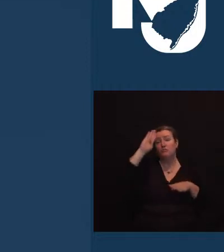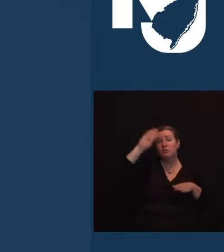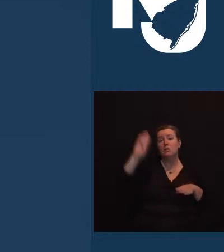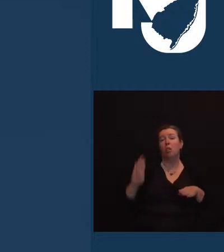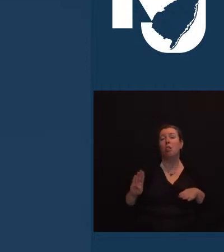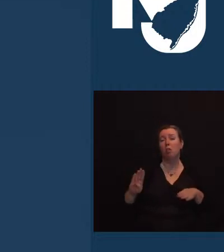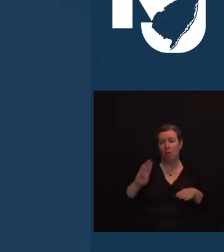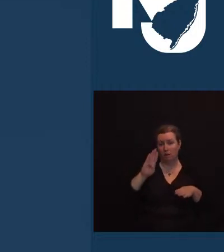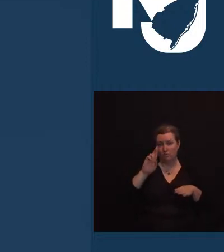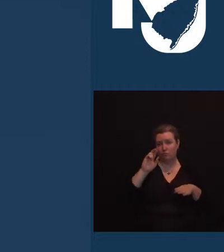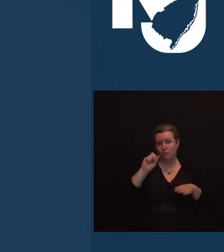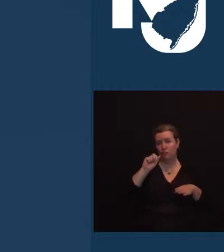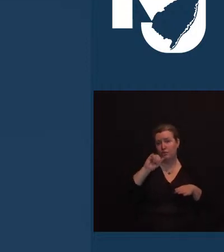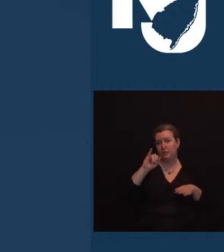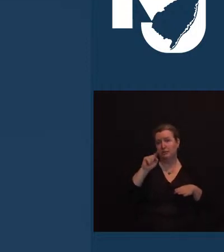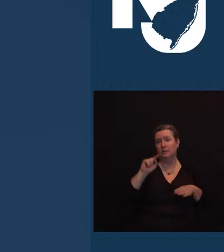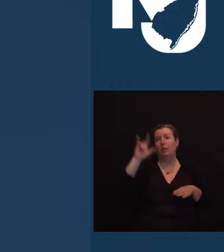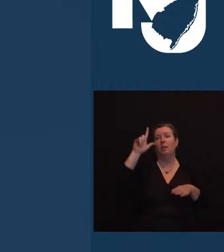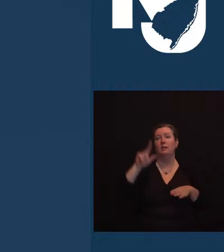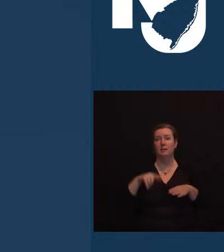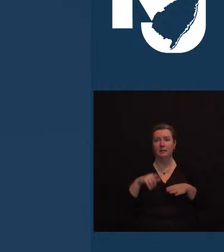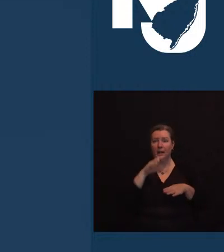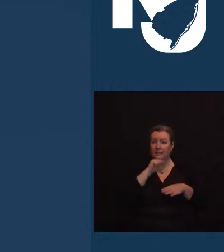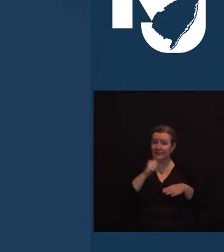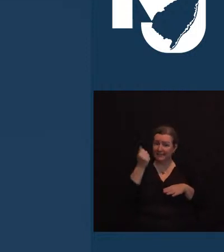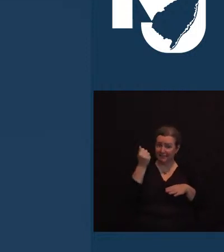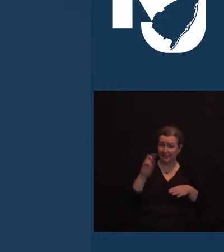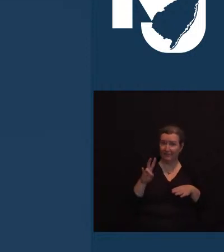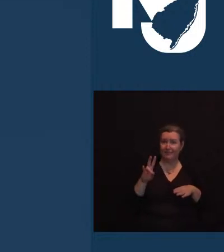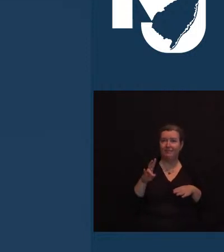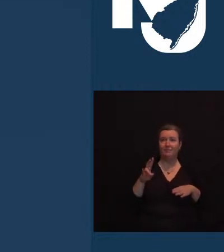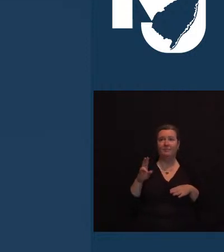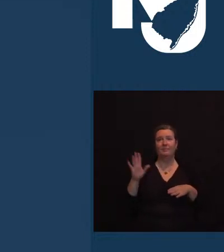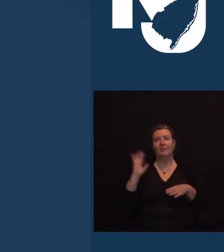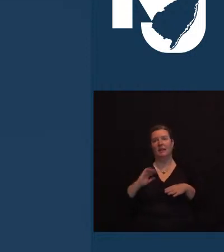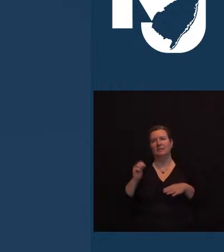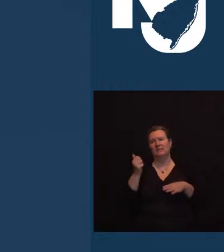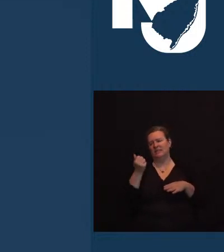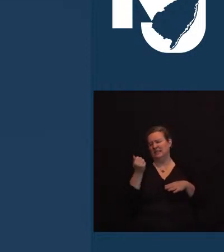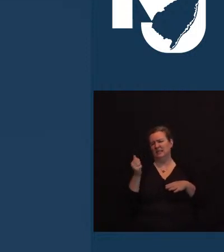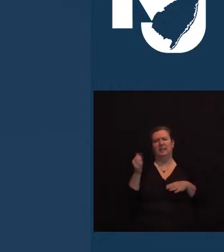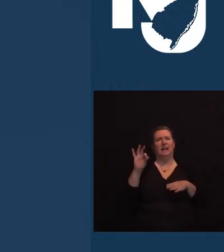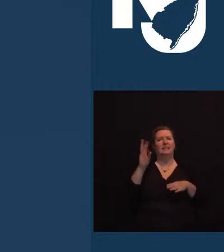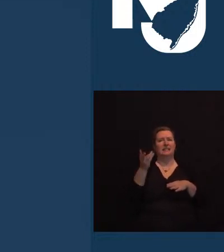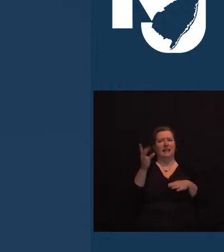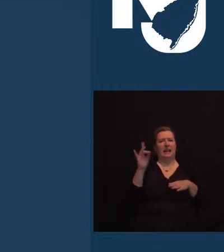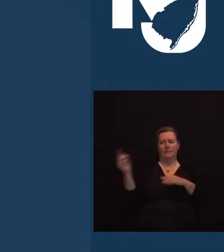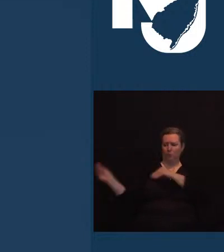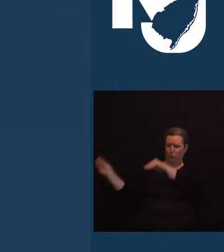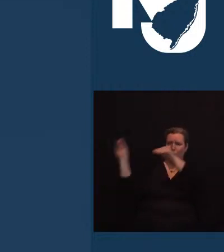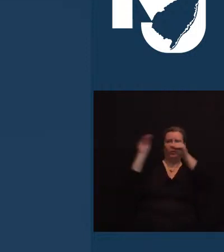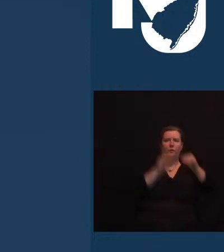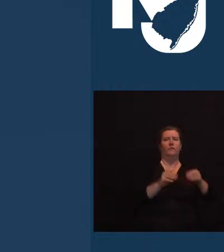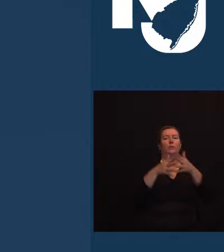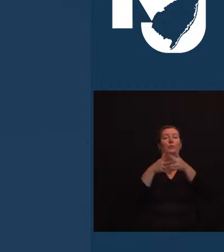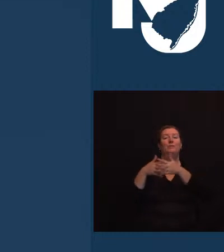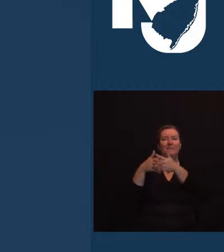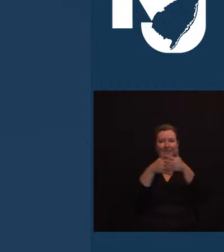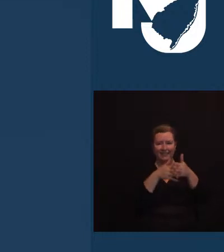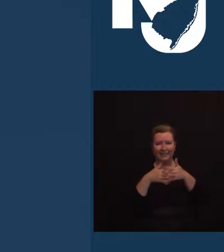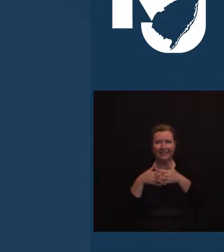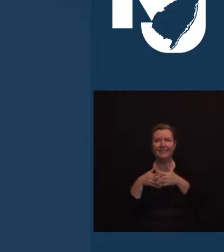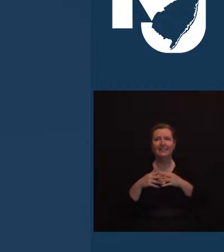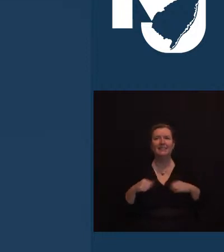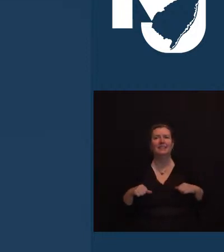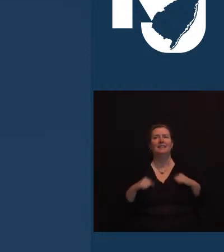the age of 17, in 1968, he made his way to the United States and had also called Newark and Caldwell home